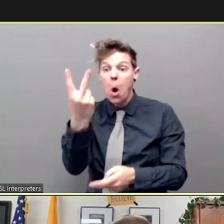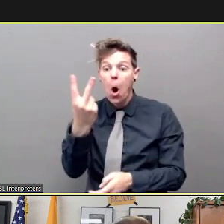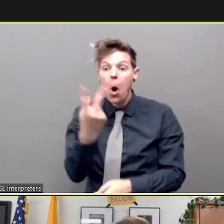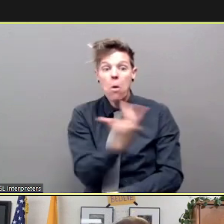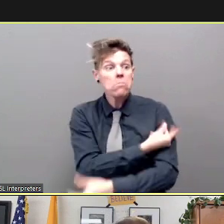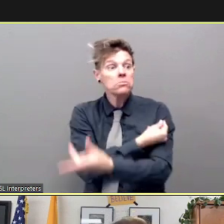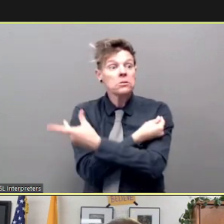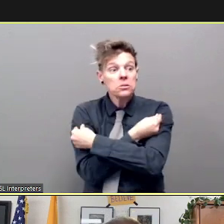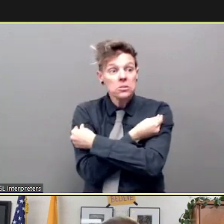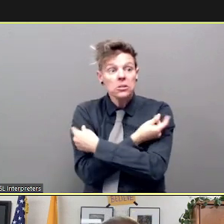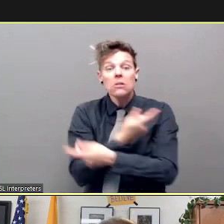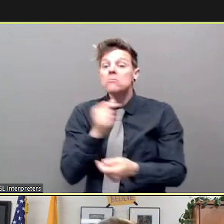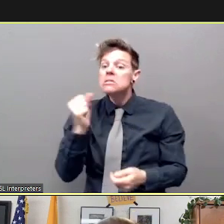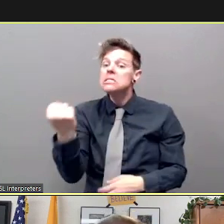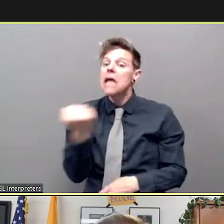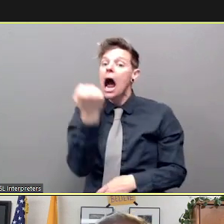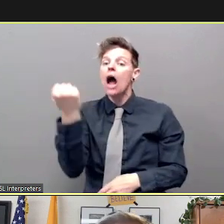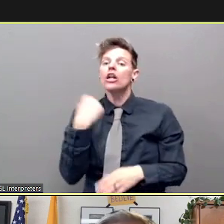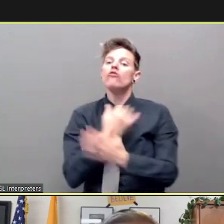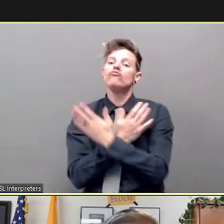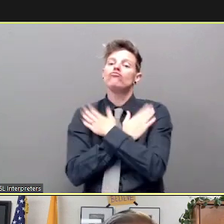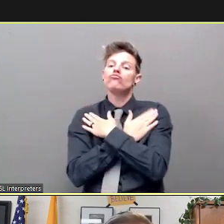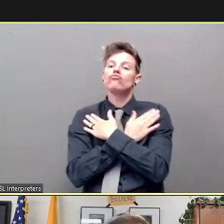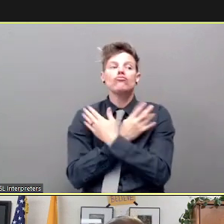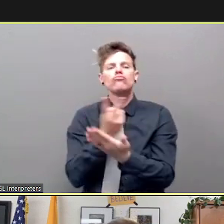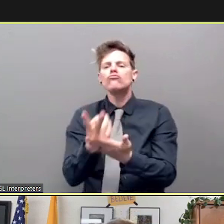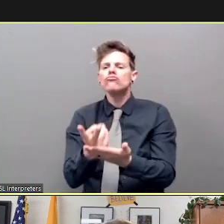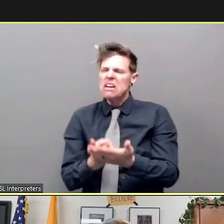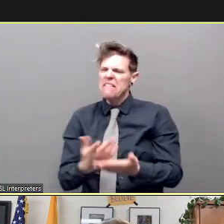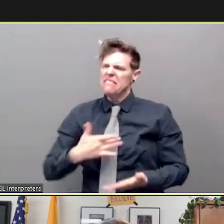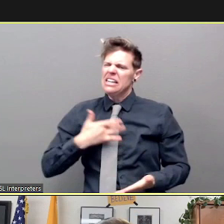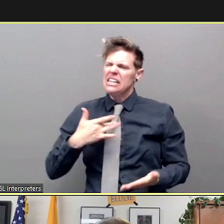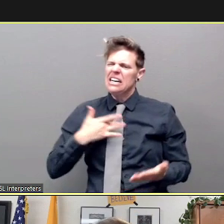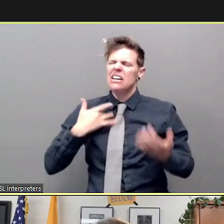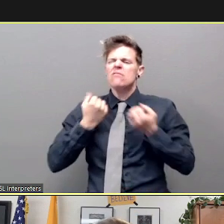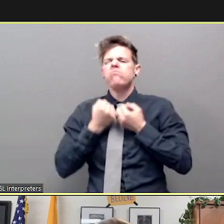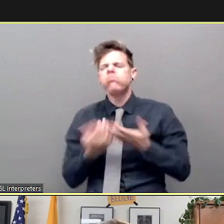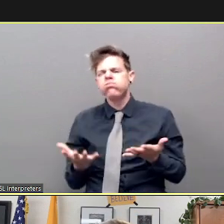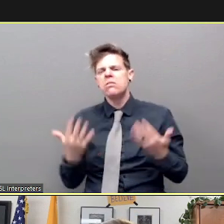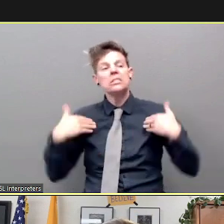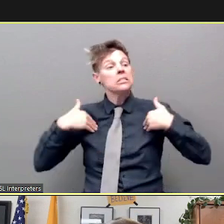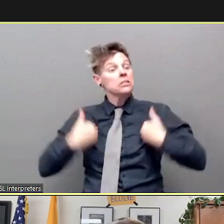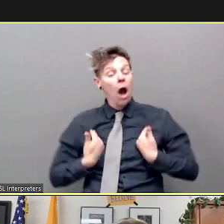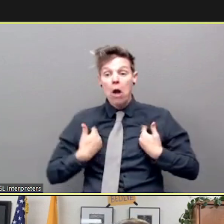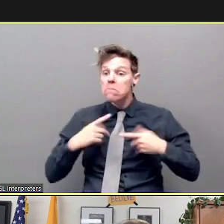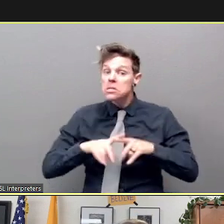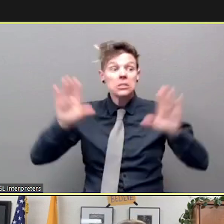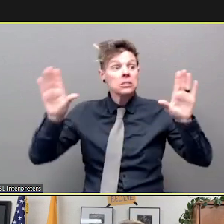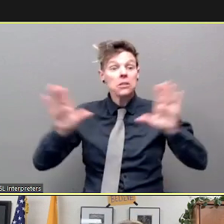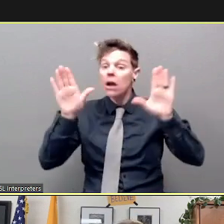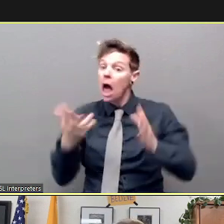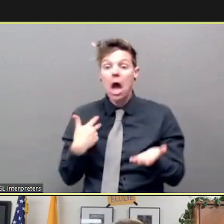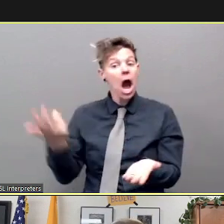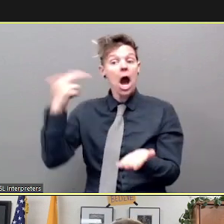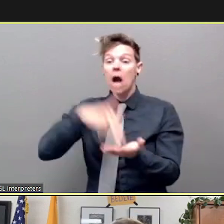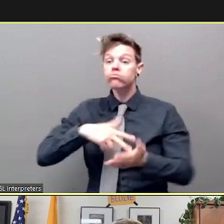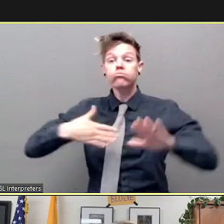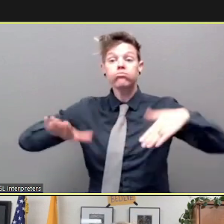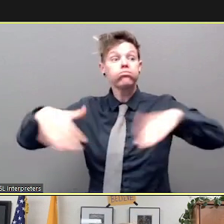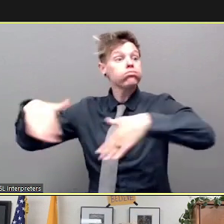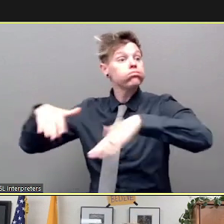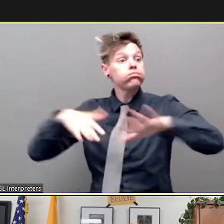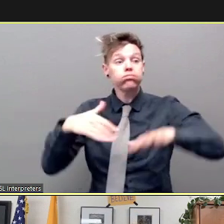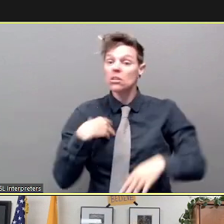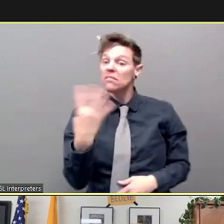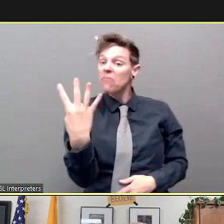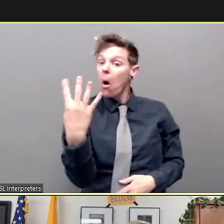muscle soreness, nothing too bad. And we were out hiking our 4-mile Sunday morning hike the next day. but encouraged you